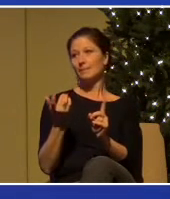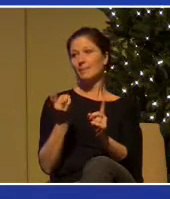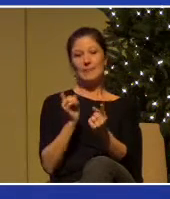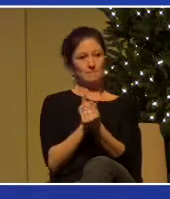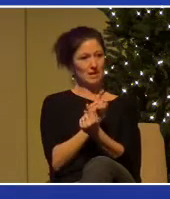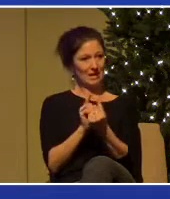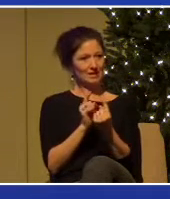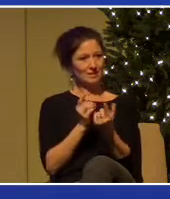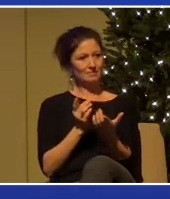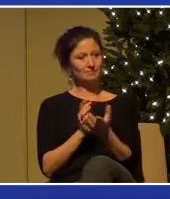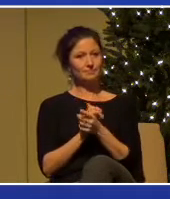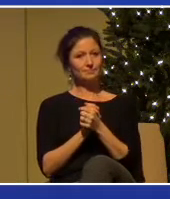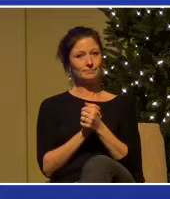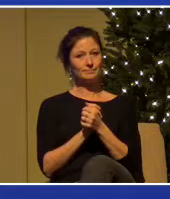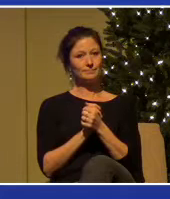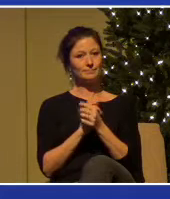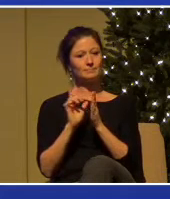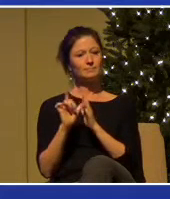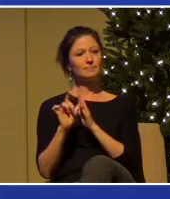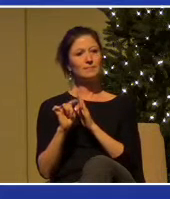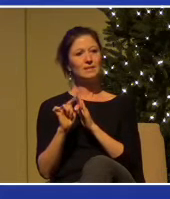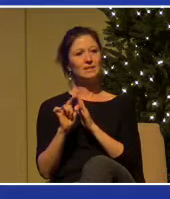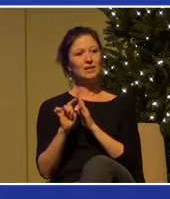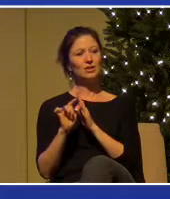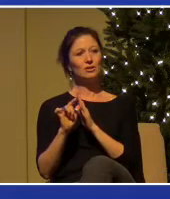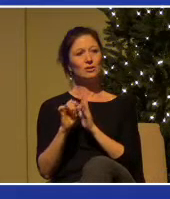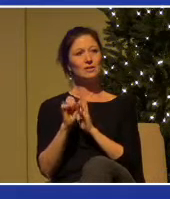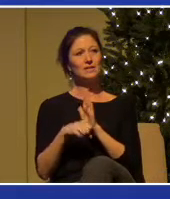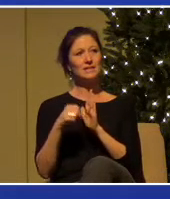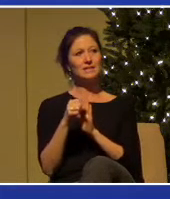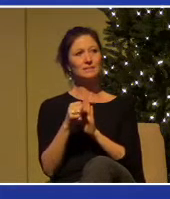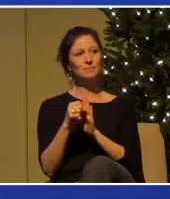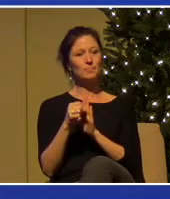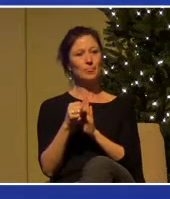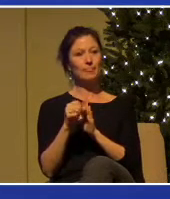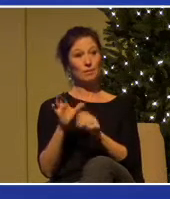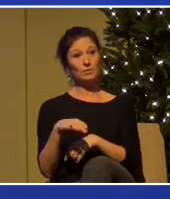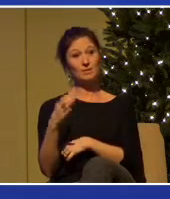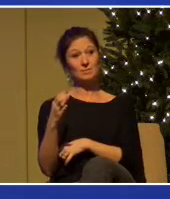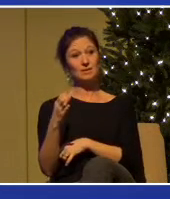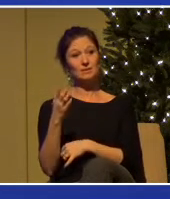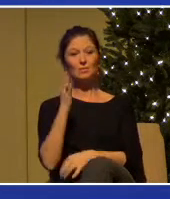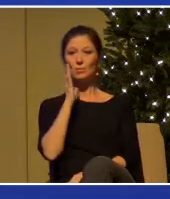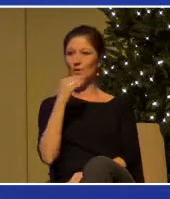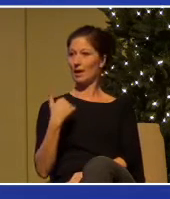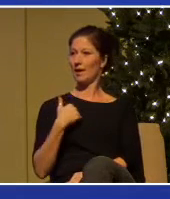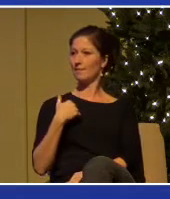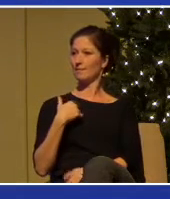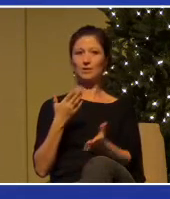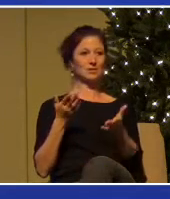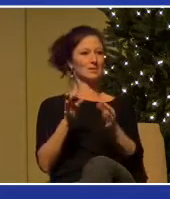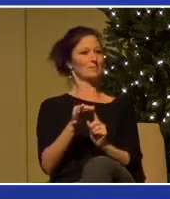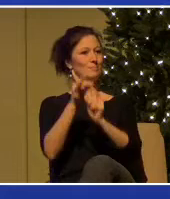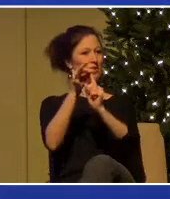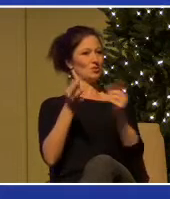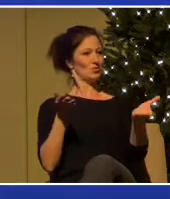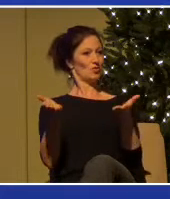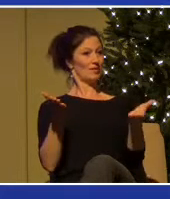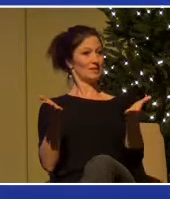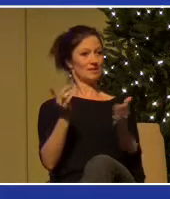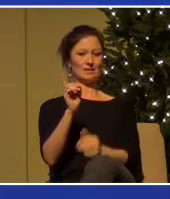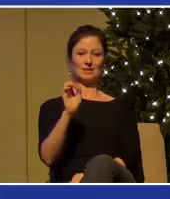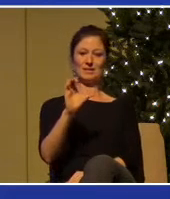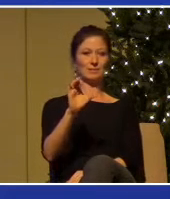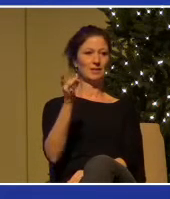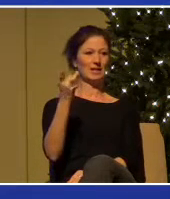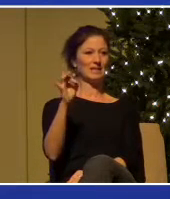Later in this Advent season, we're planning to have a profession of faith service on December the 18th,